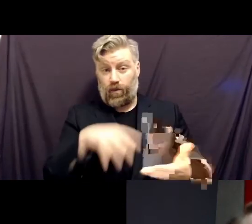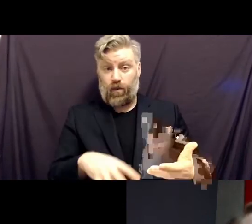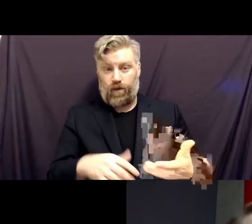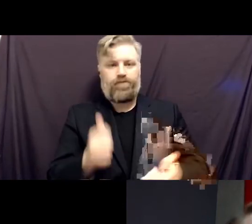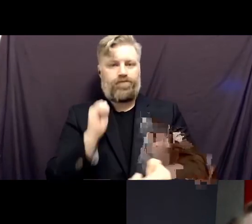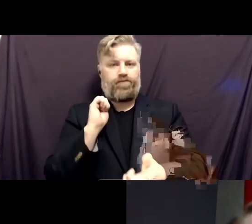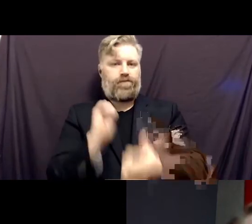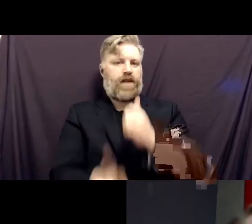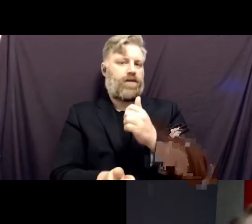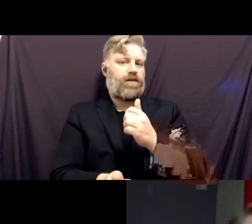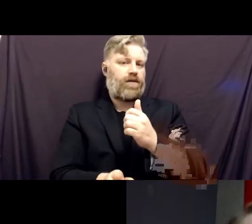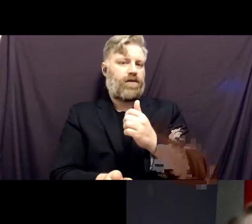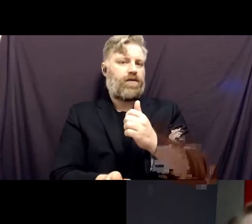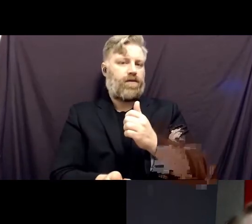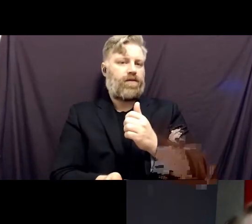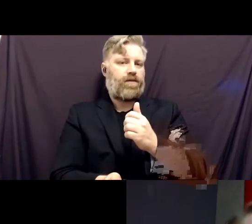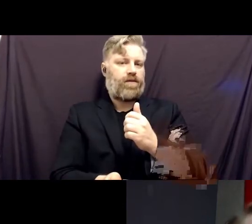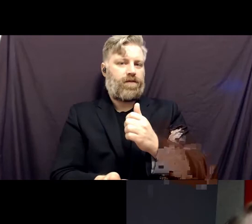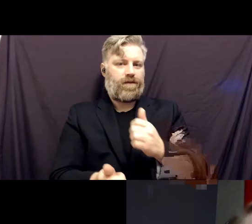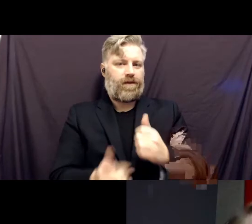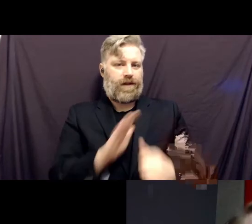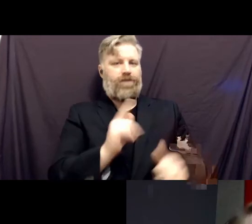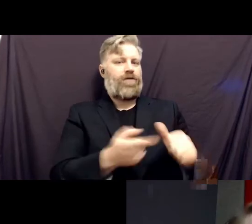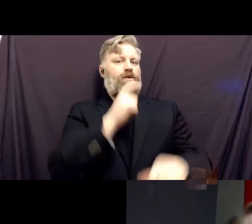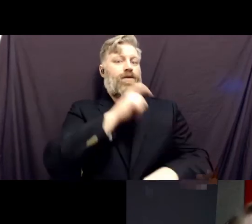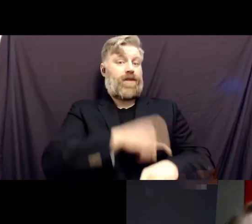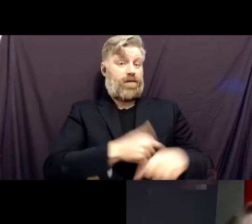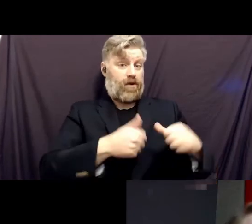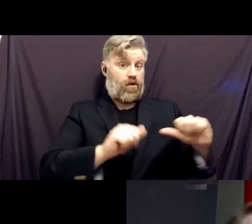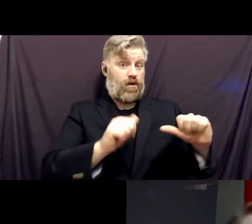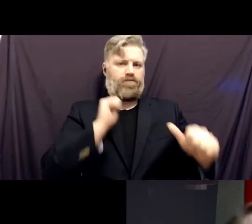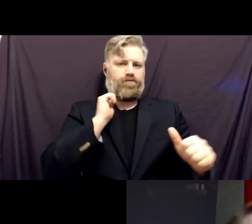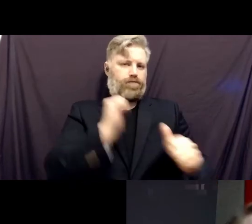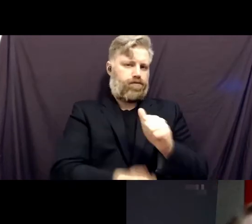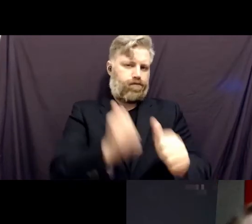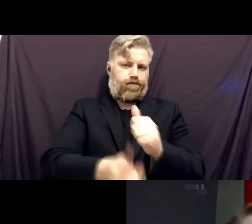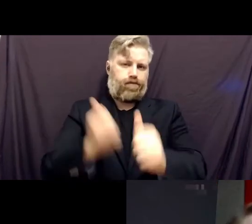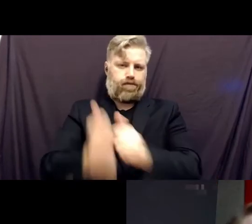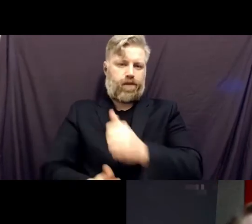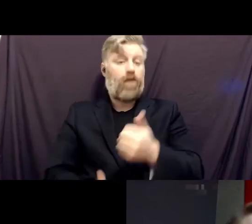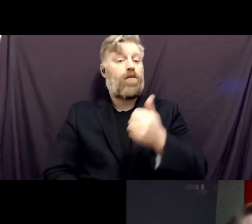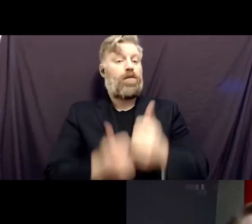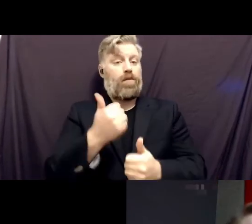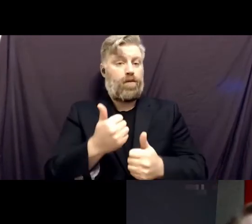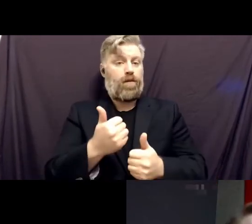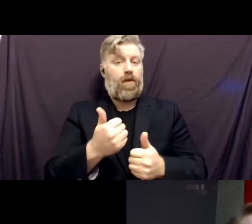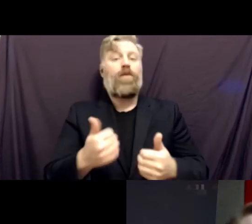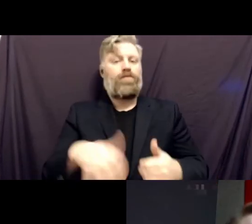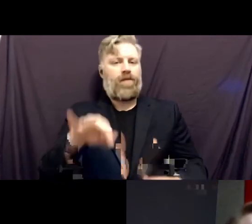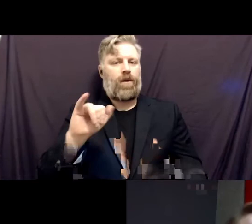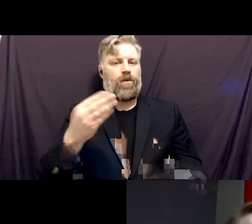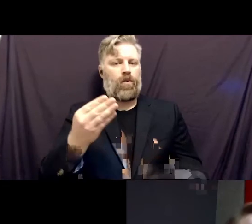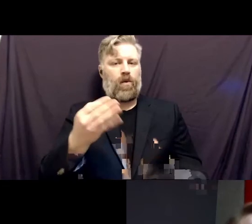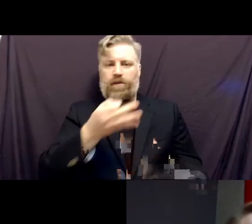it for the very first time, and most of them got a job within a very short period of time.